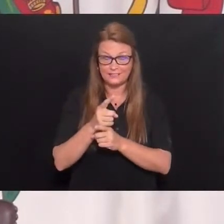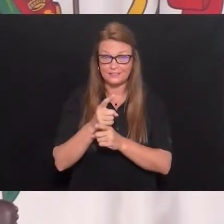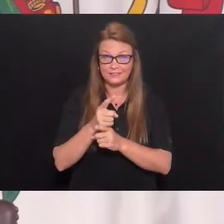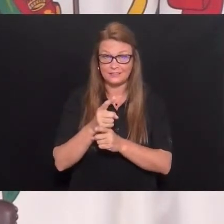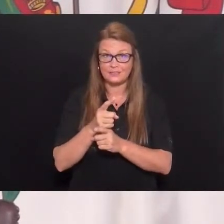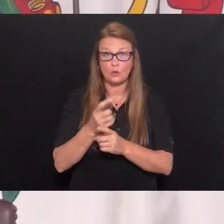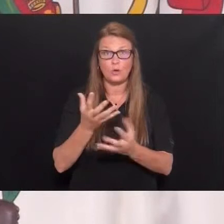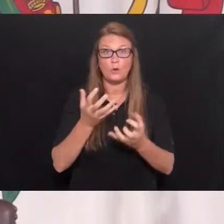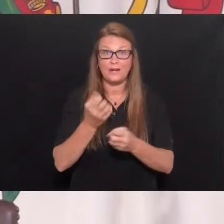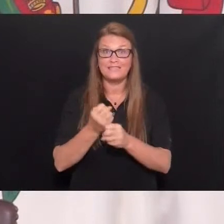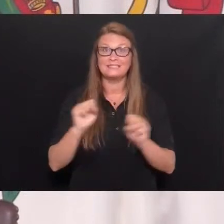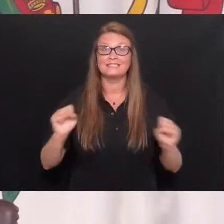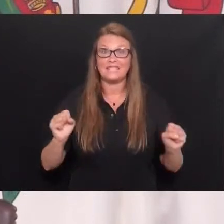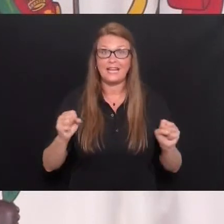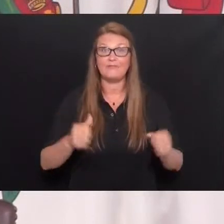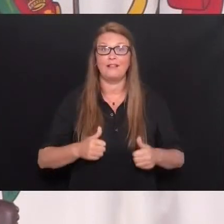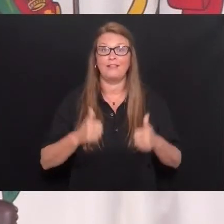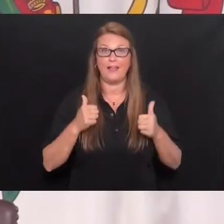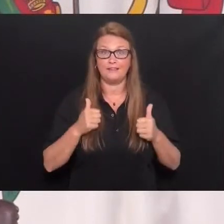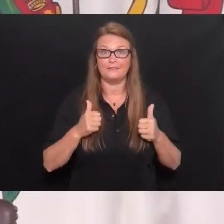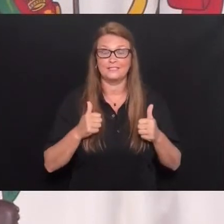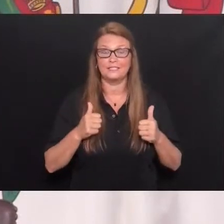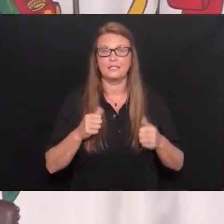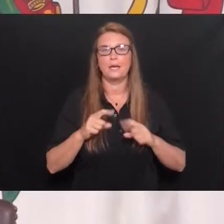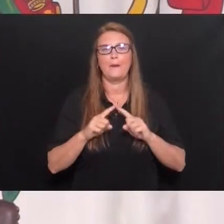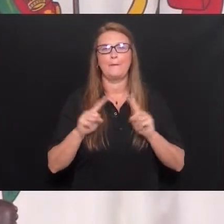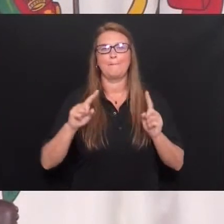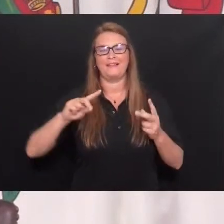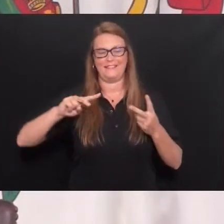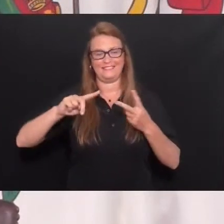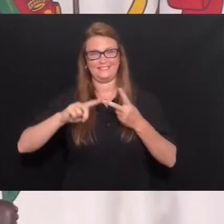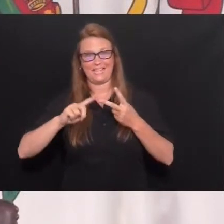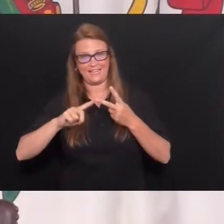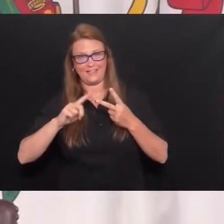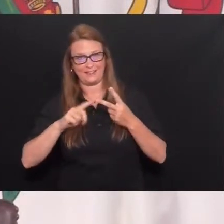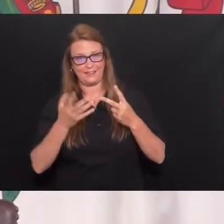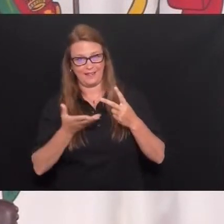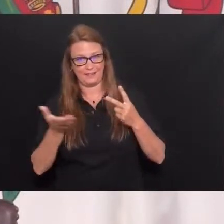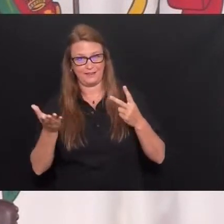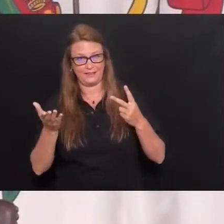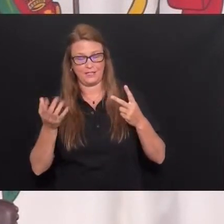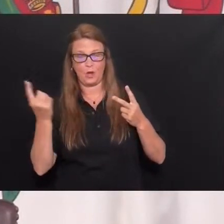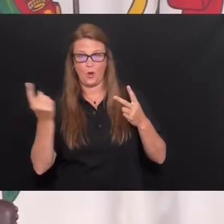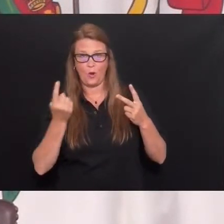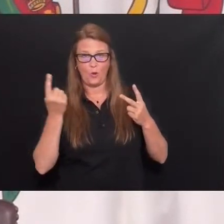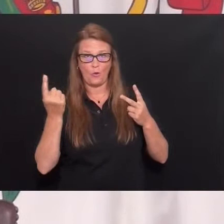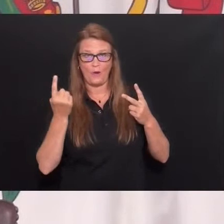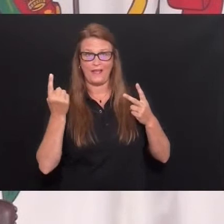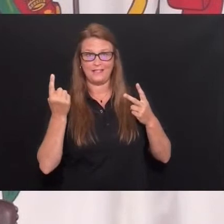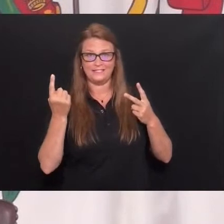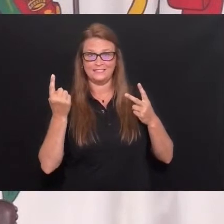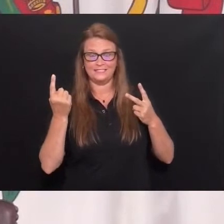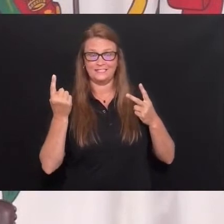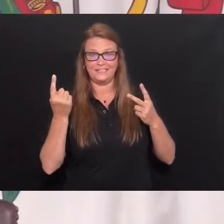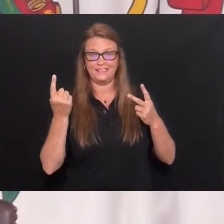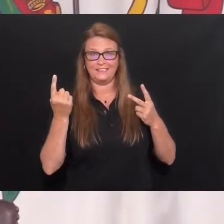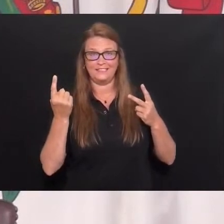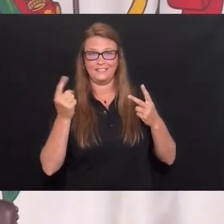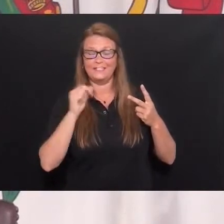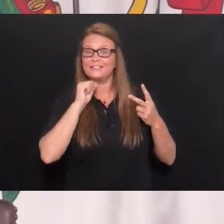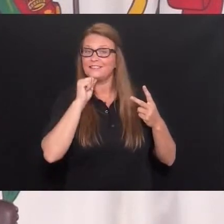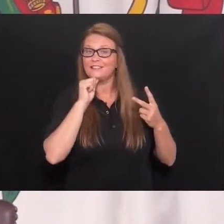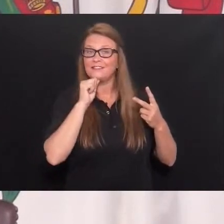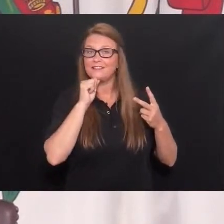do? Save lives. But the secondary thing that we've tried to do always is to absolutely